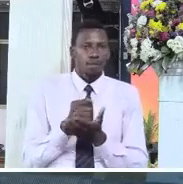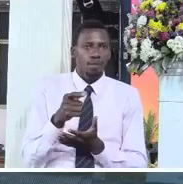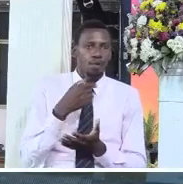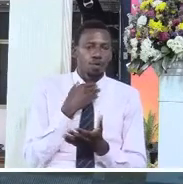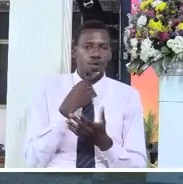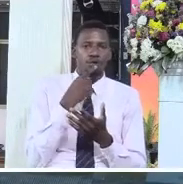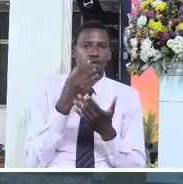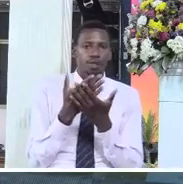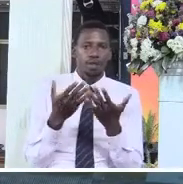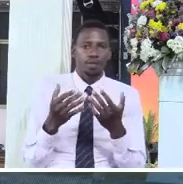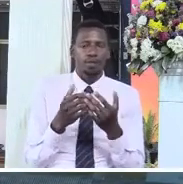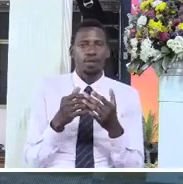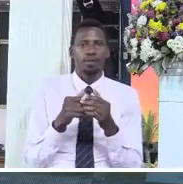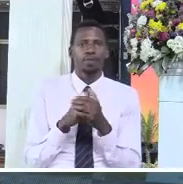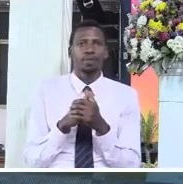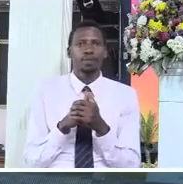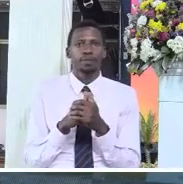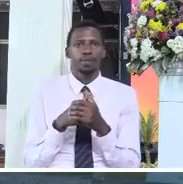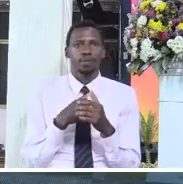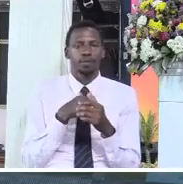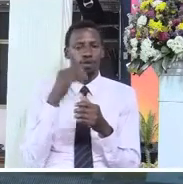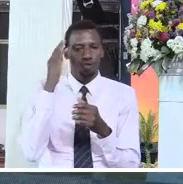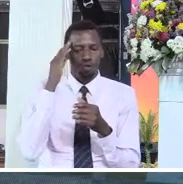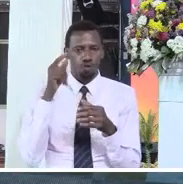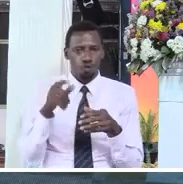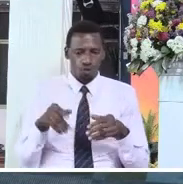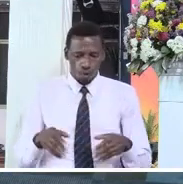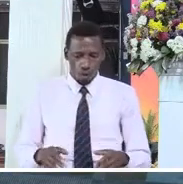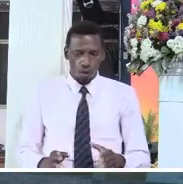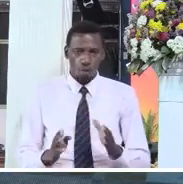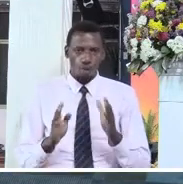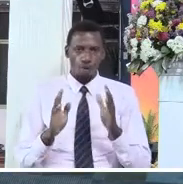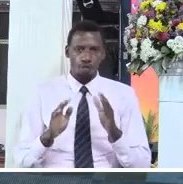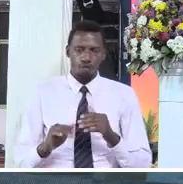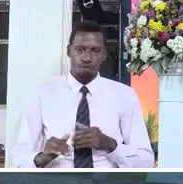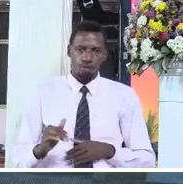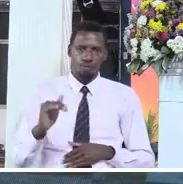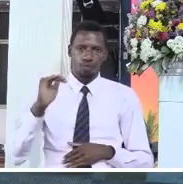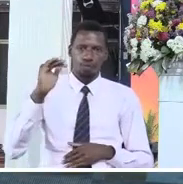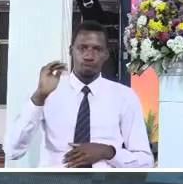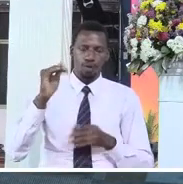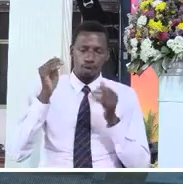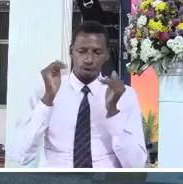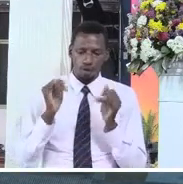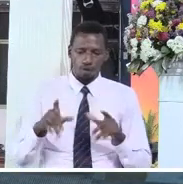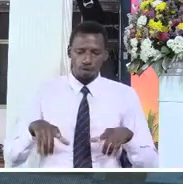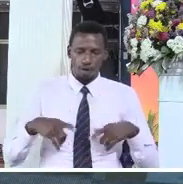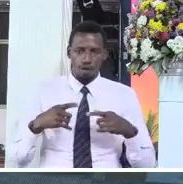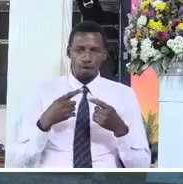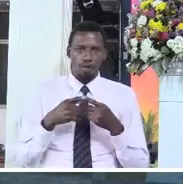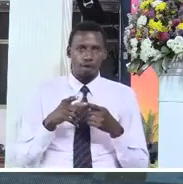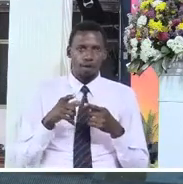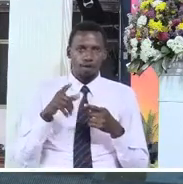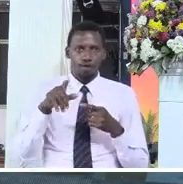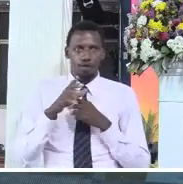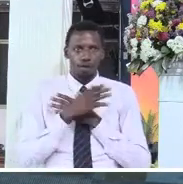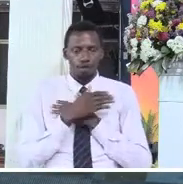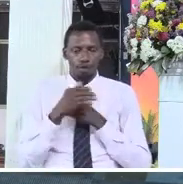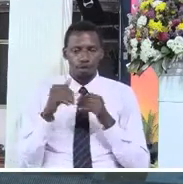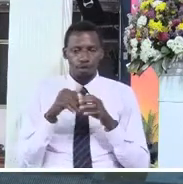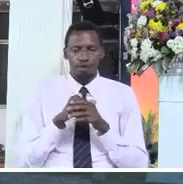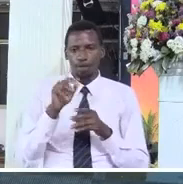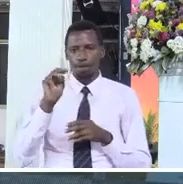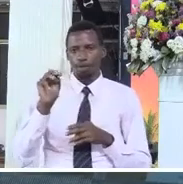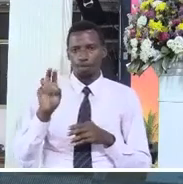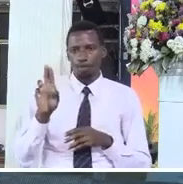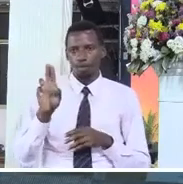you'd want, I know you're born and bred in Newlife, but speaking for your colleagues in multimedia, how do you think,